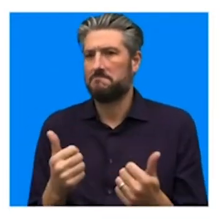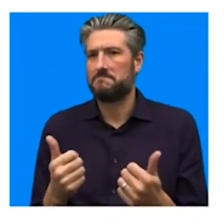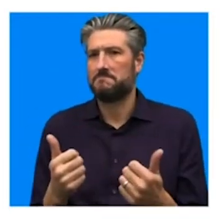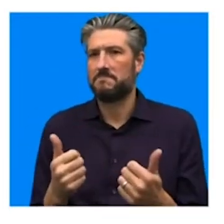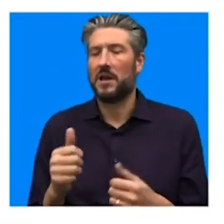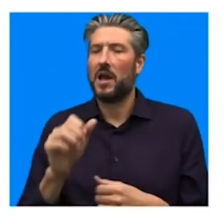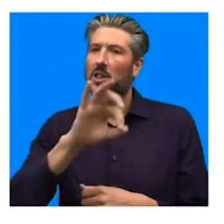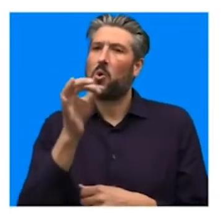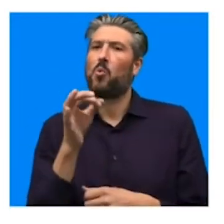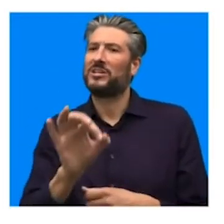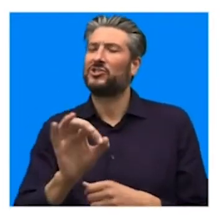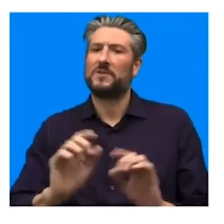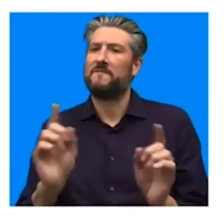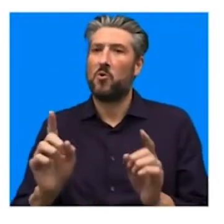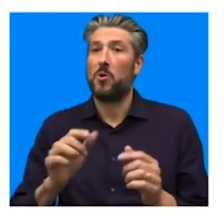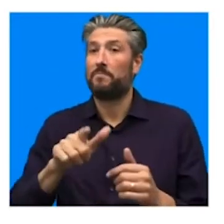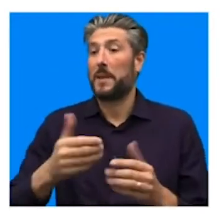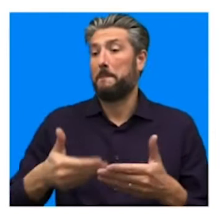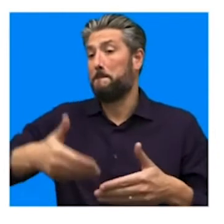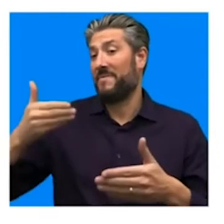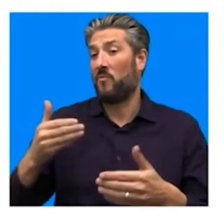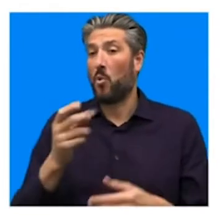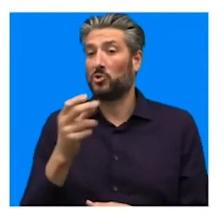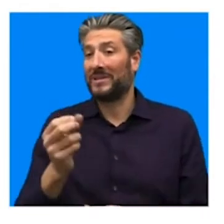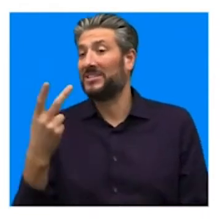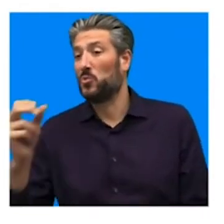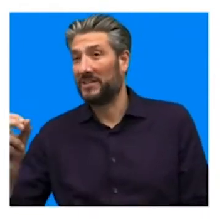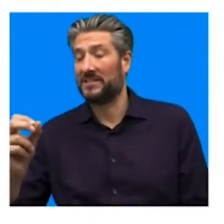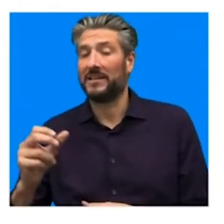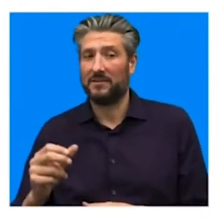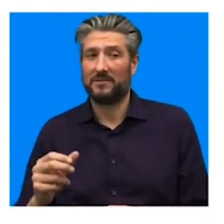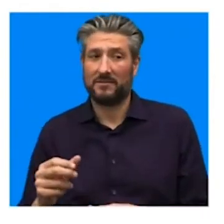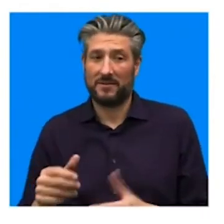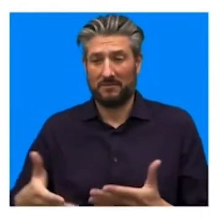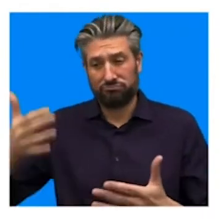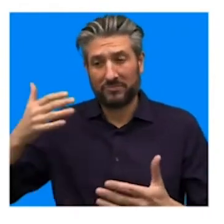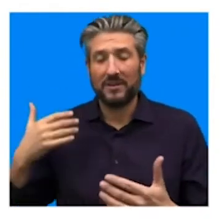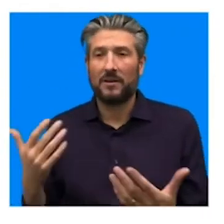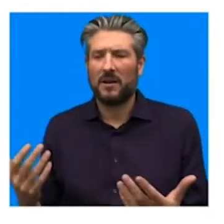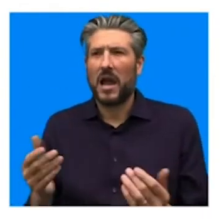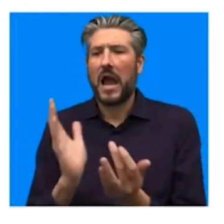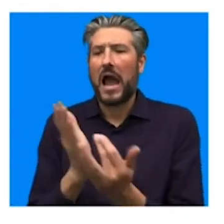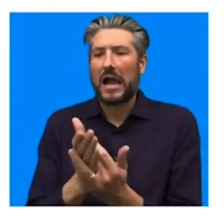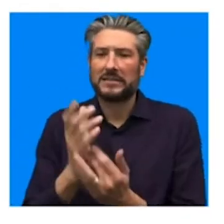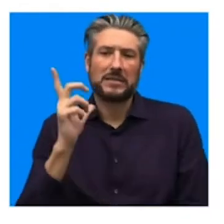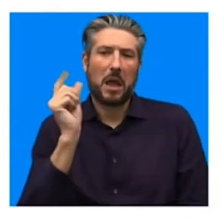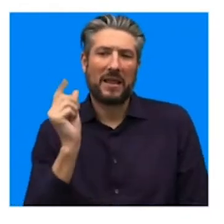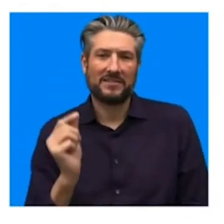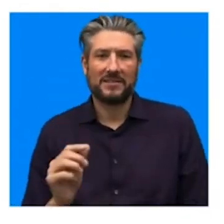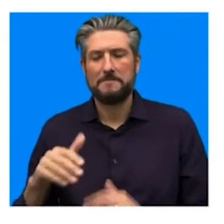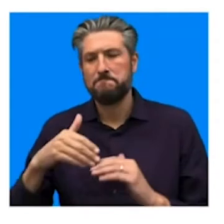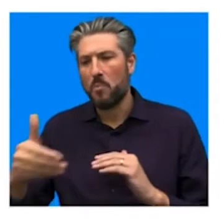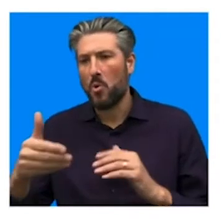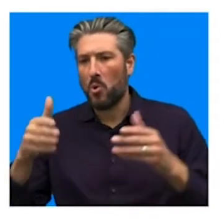prior to 2020, even 2019, a lot of the accessibility awareness some of it was focused more on the